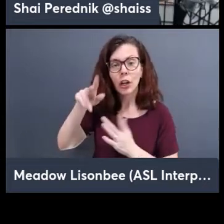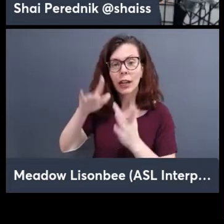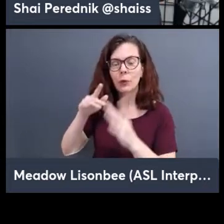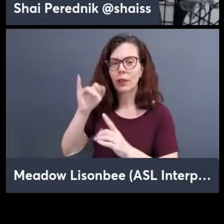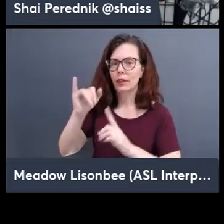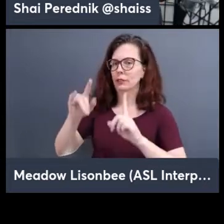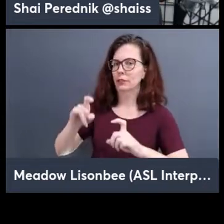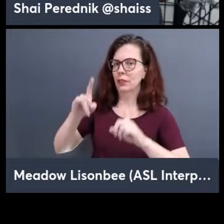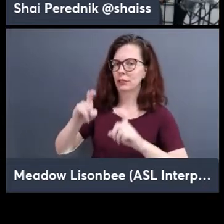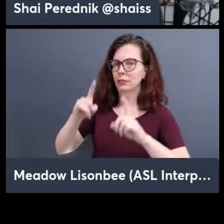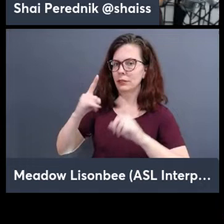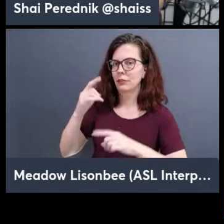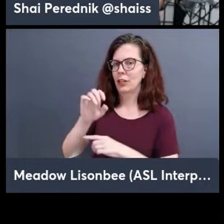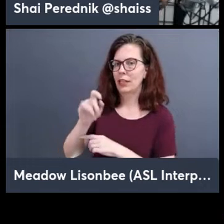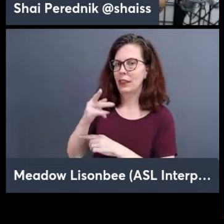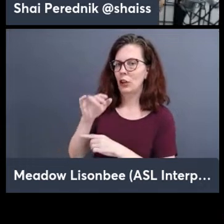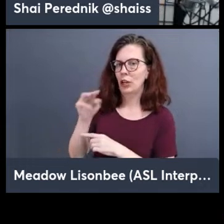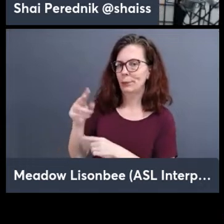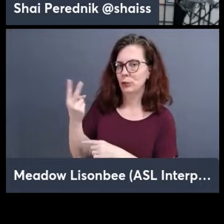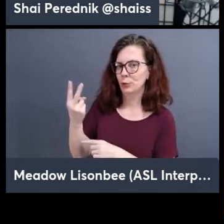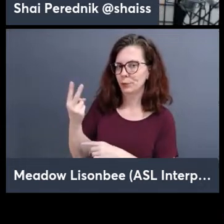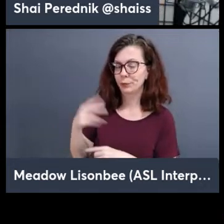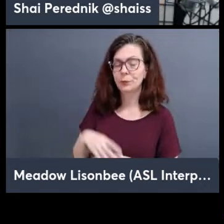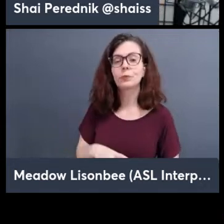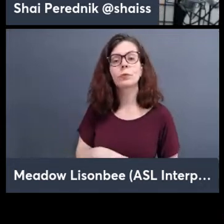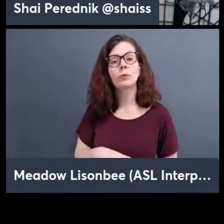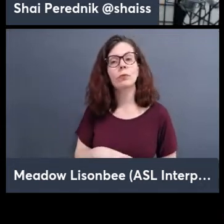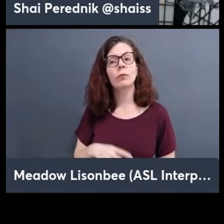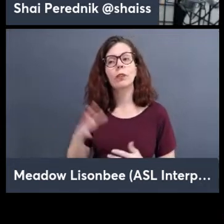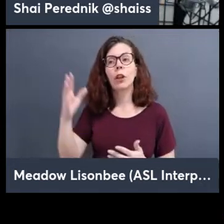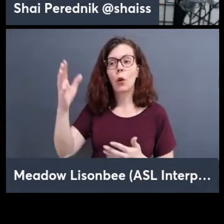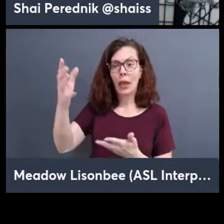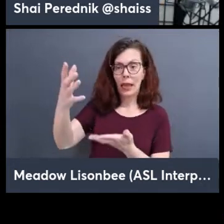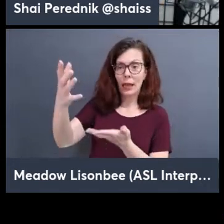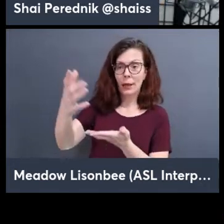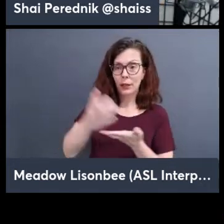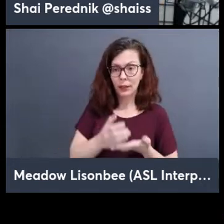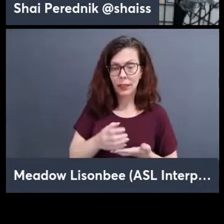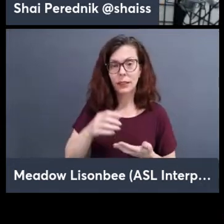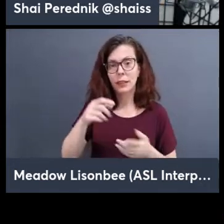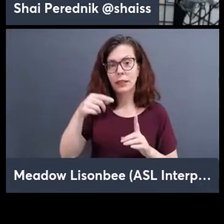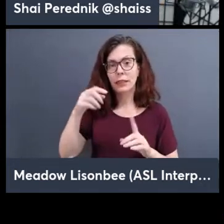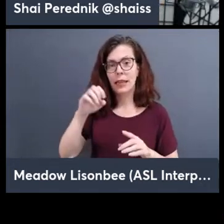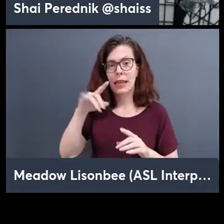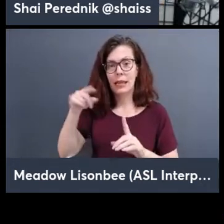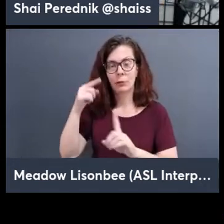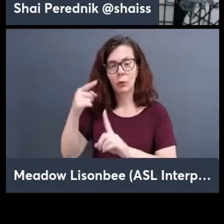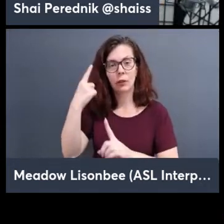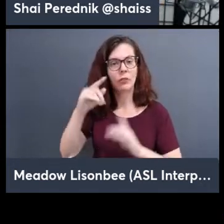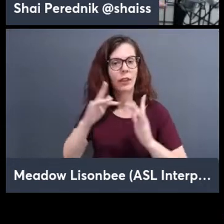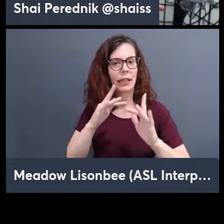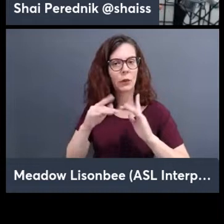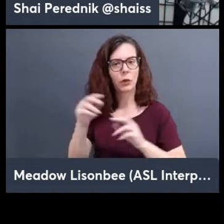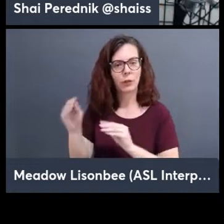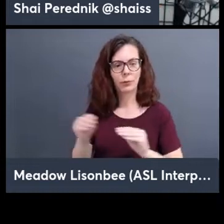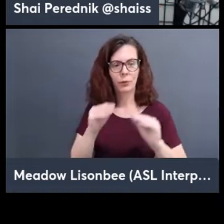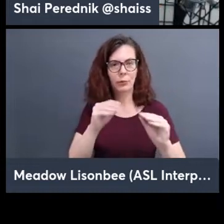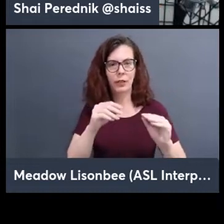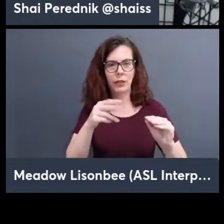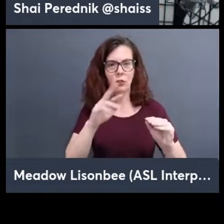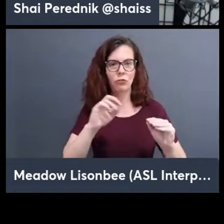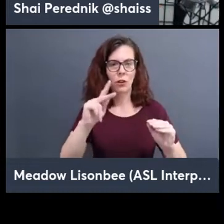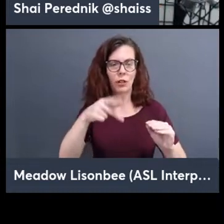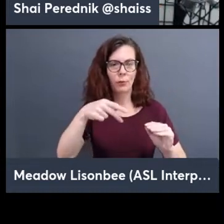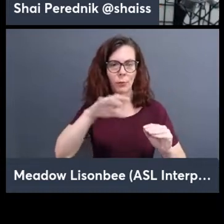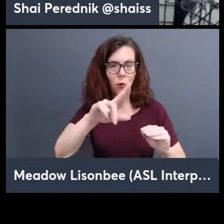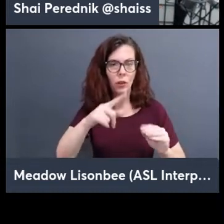for Ethereum too. So by grabbing the endpoints for that network and putting them into Rocket Pool, which I'll show you towards the end of